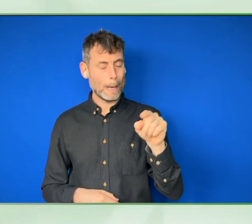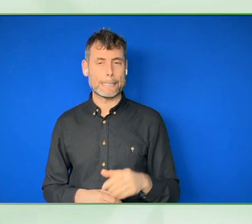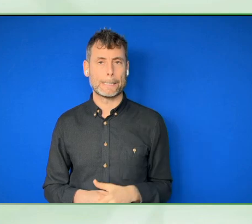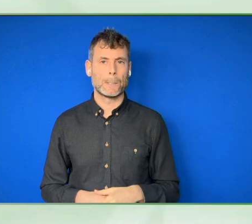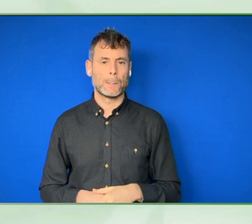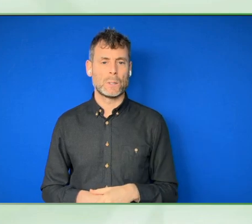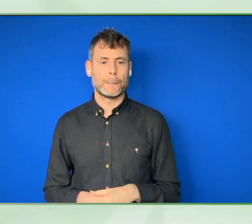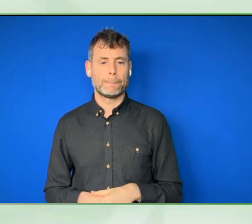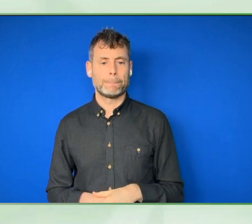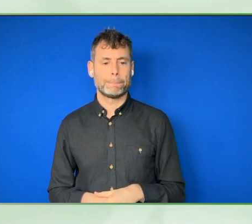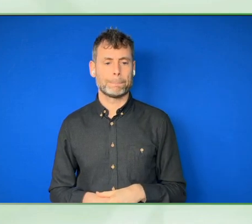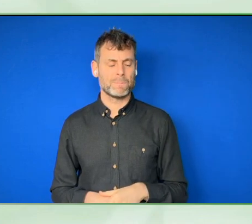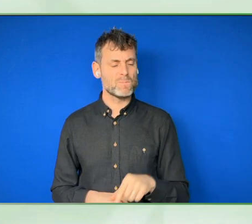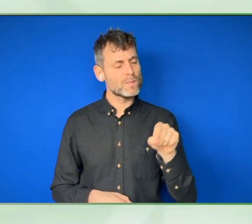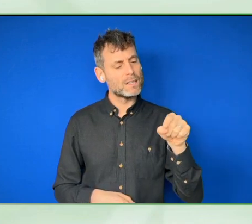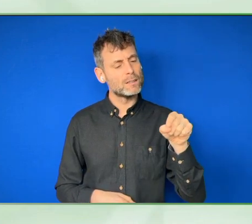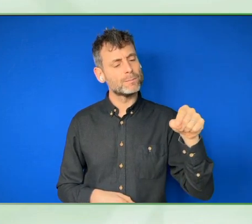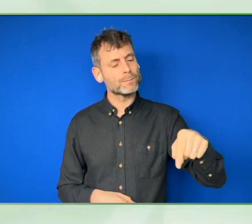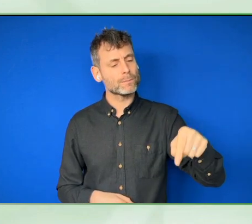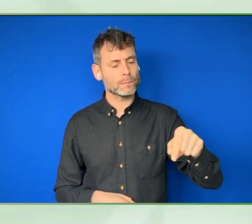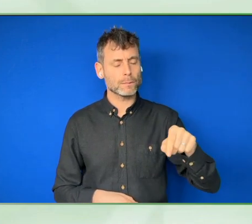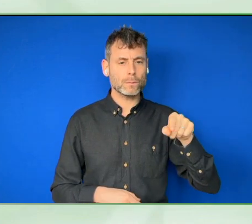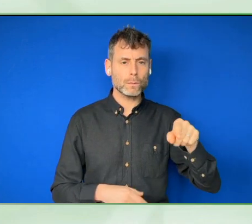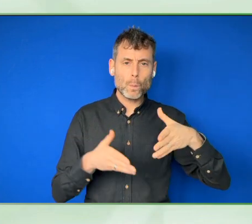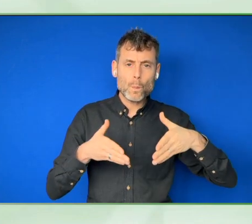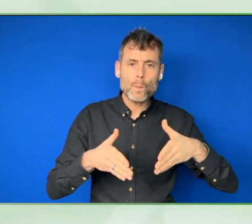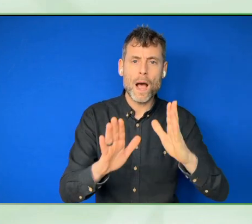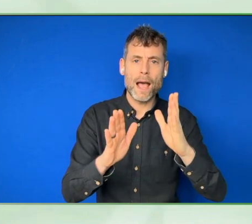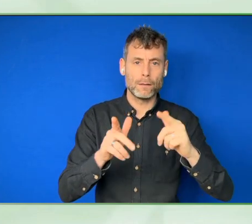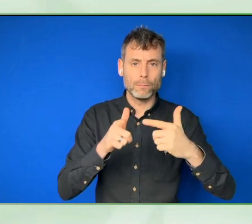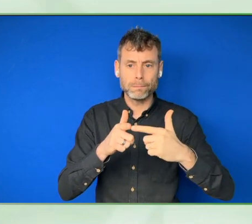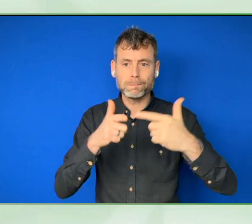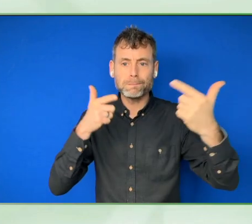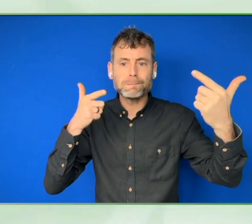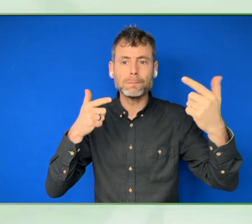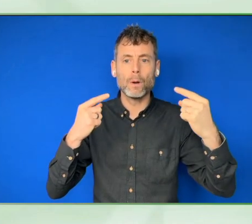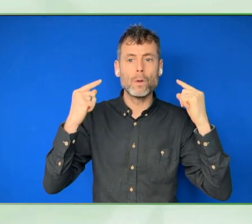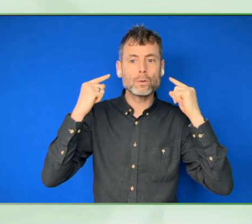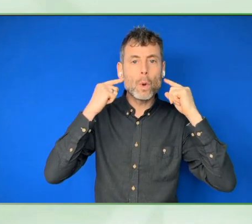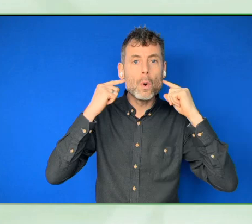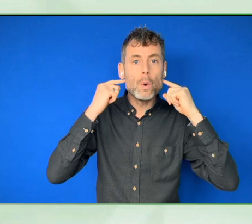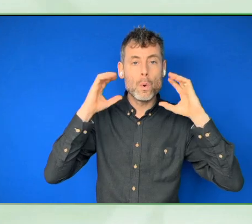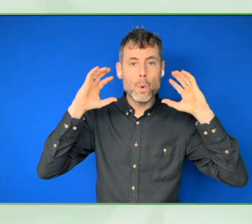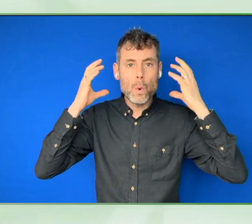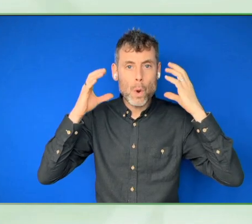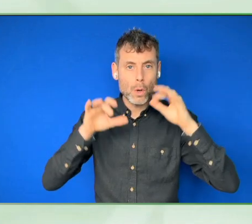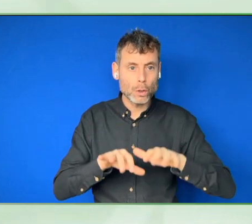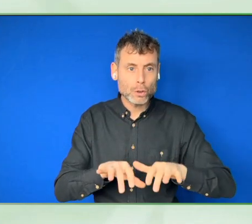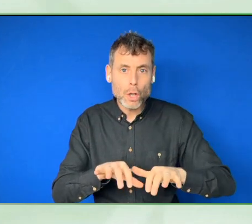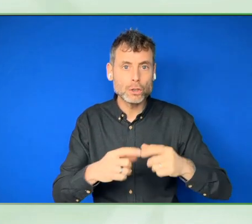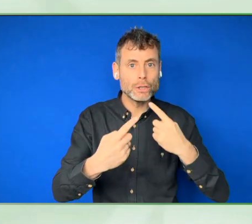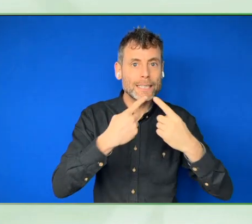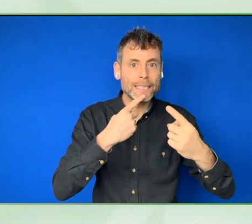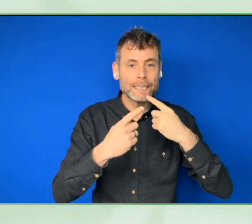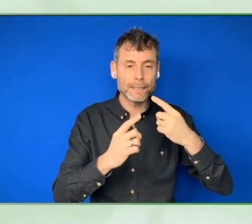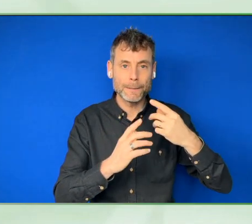this kind of approach, the teleaudiology approach? How might others in other countries take